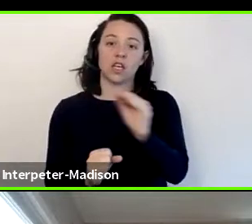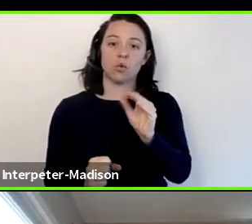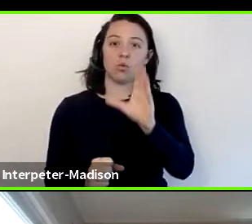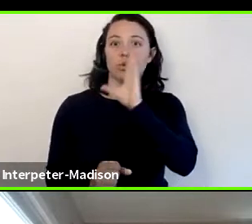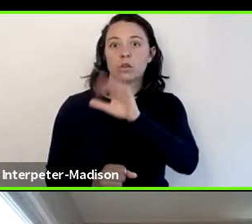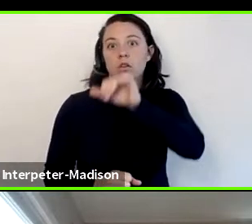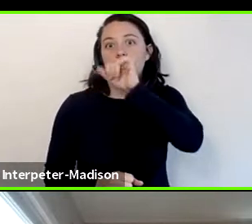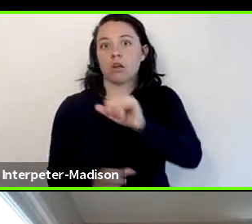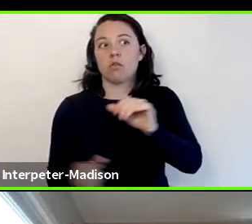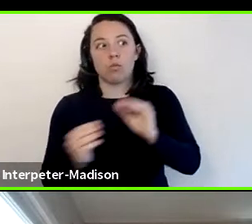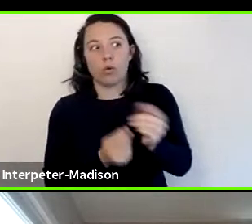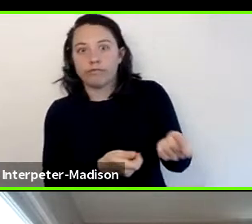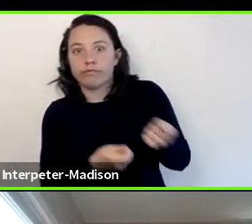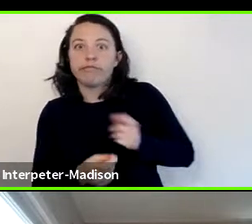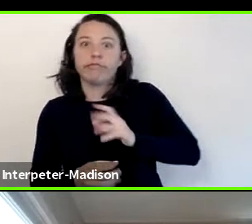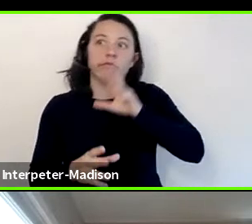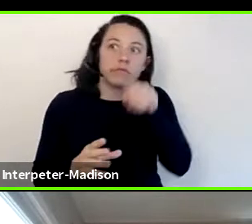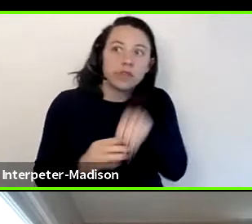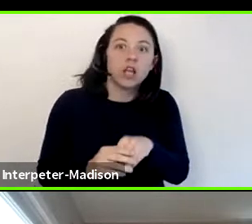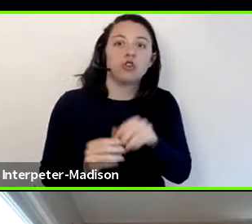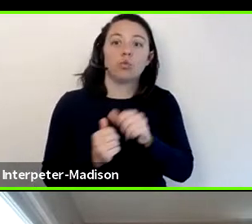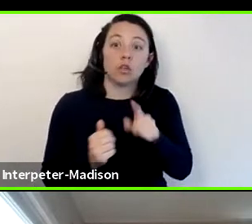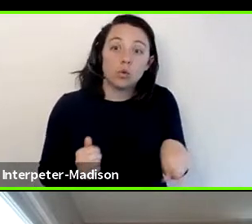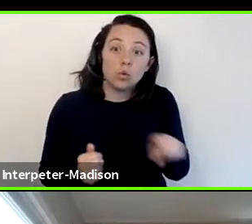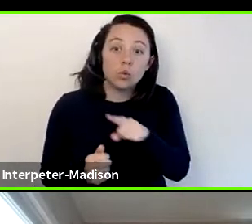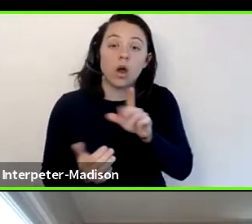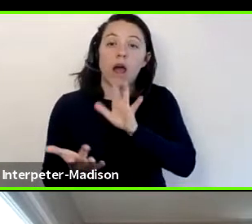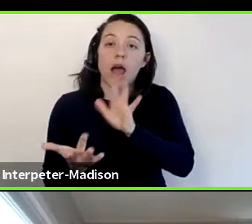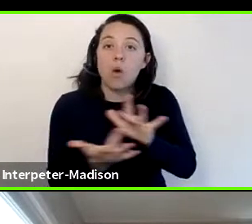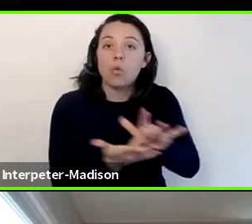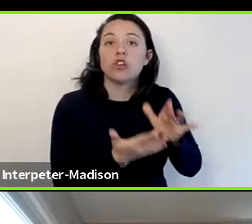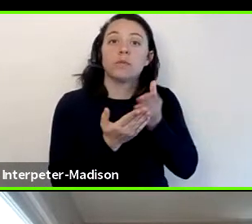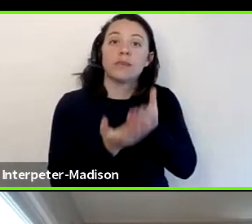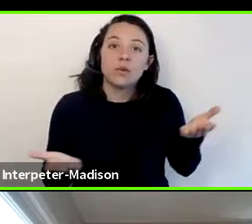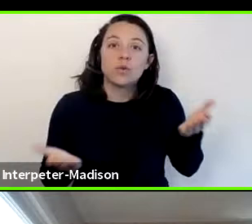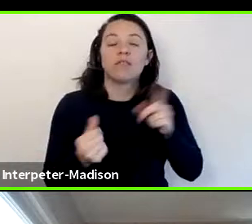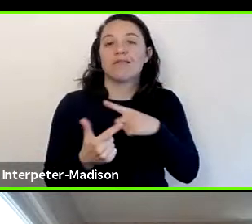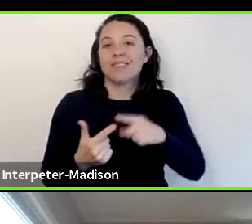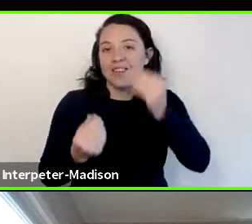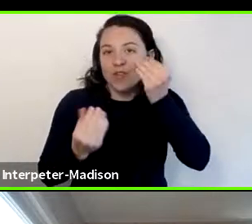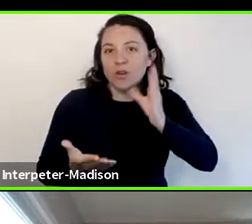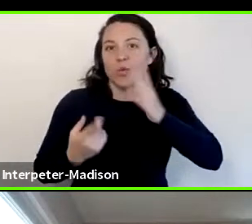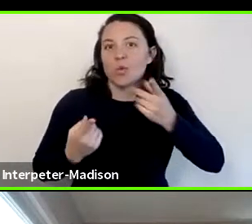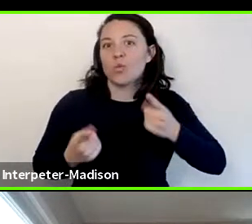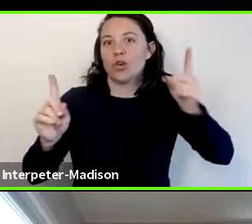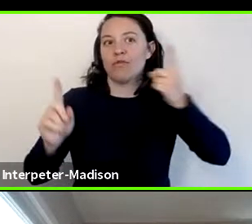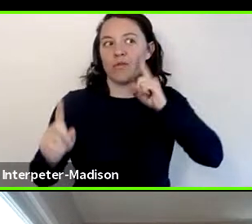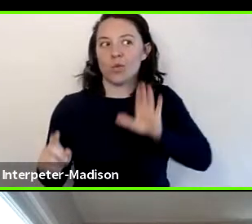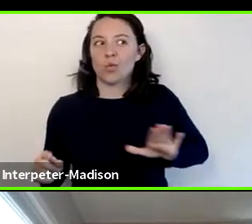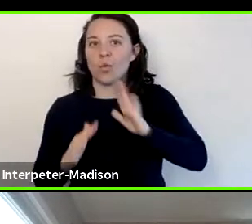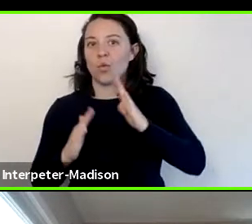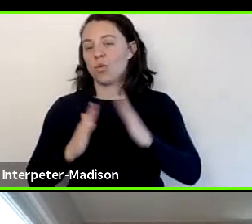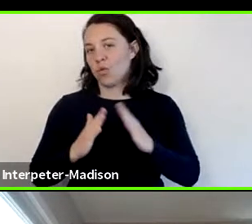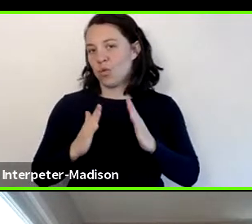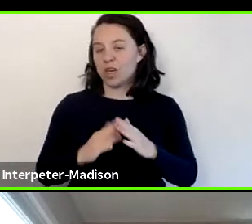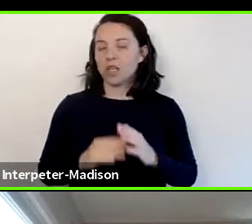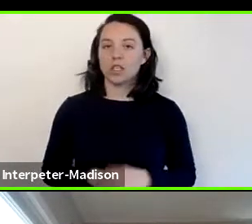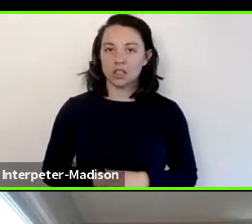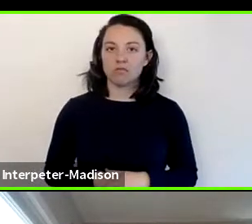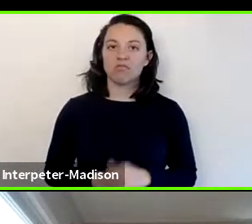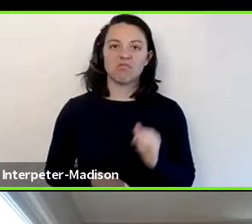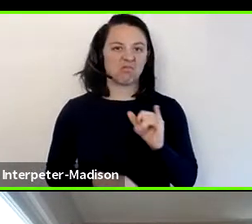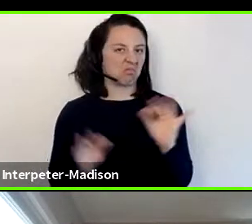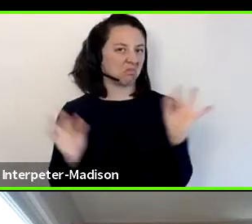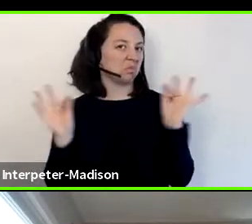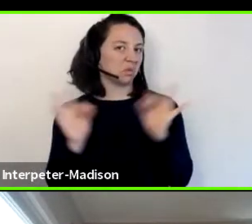on outreach materials and information that would work specifically for your communities. And I think that's the important thing